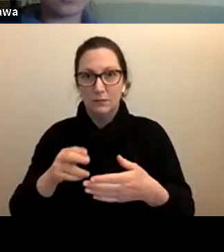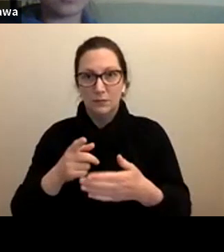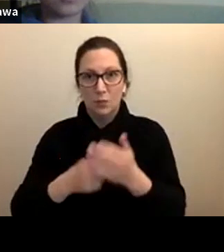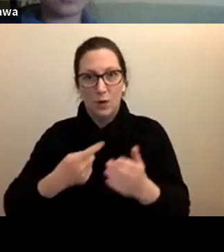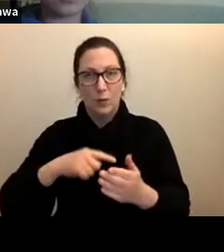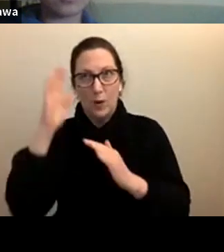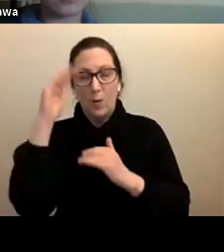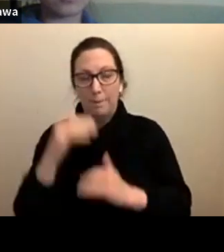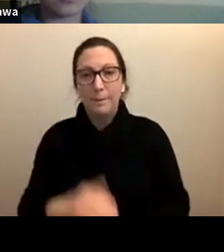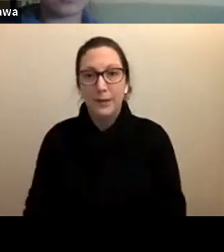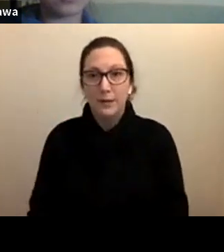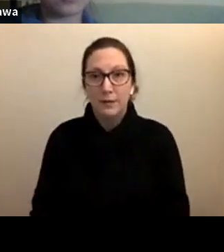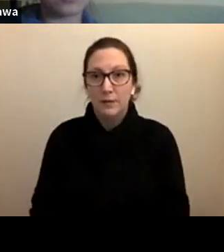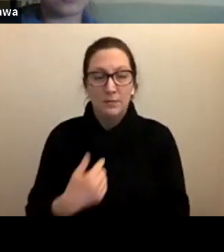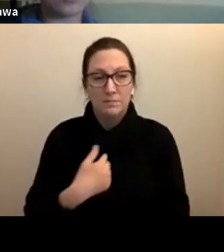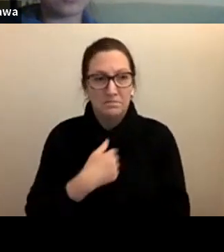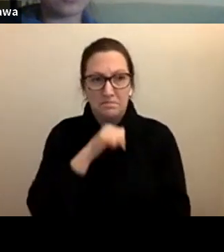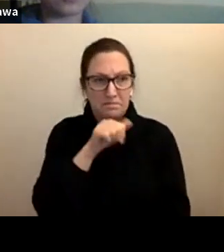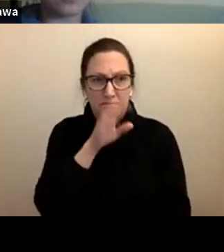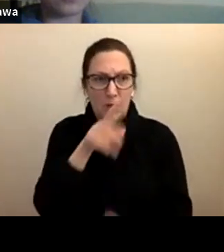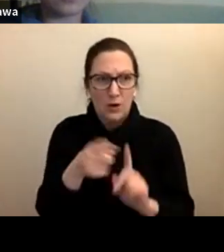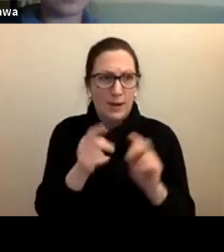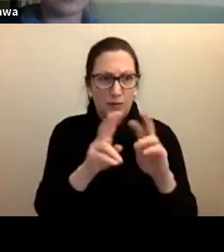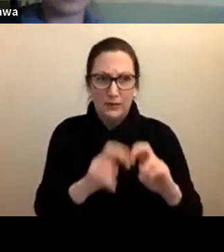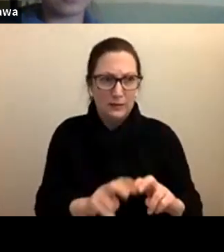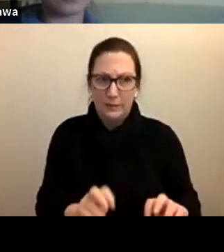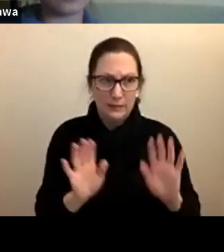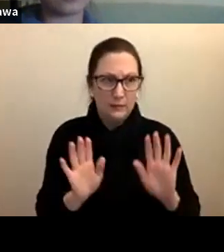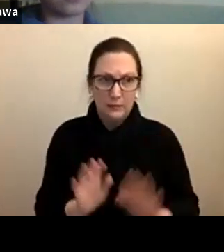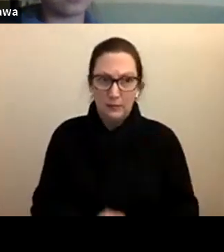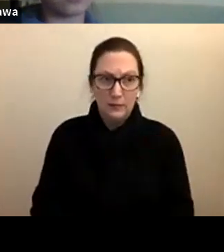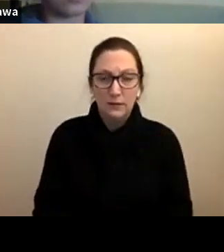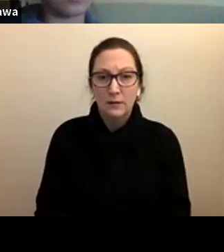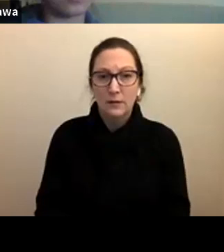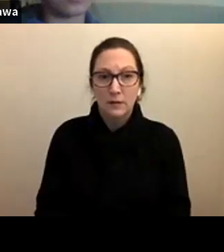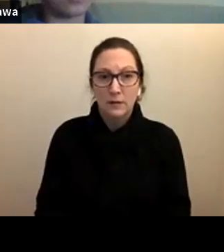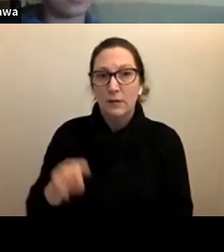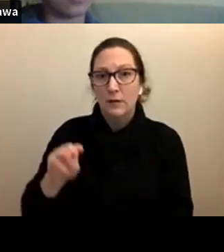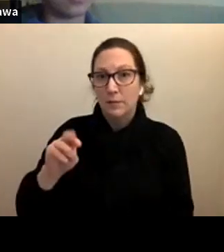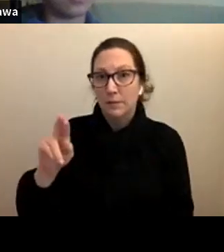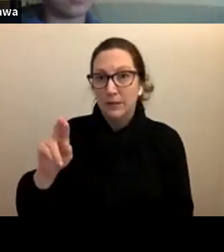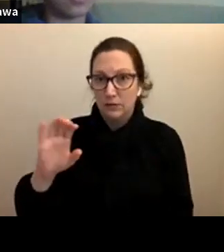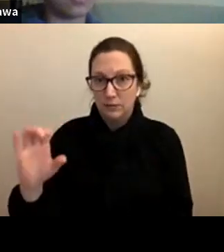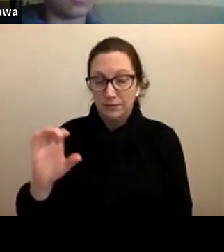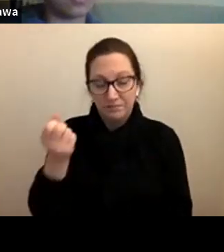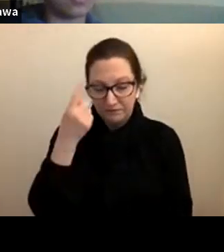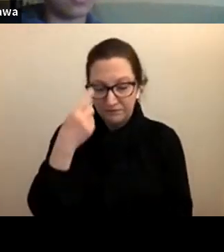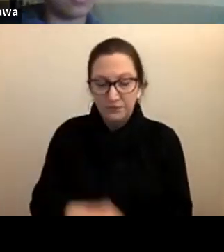So I wasn't addressing the assessment at all. No, understood.